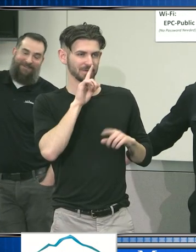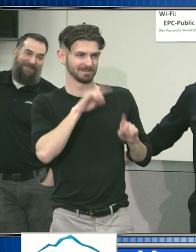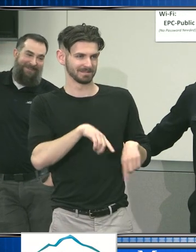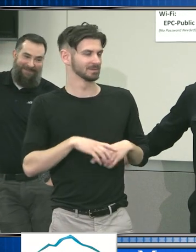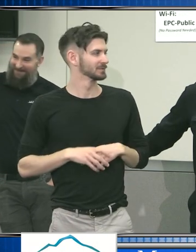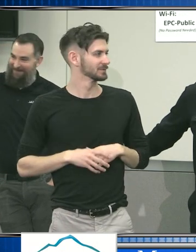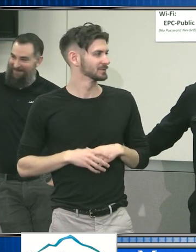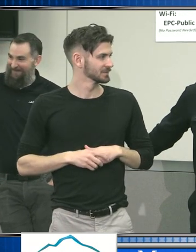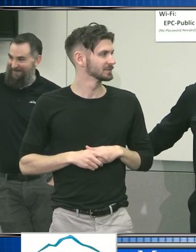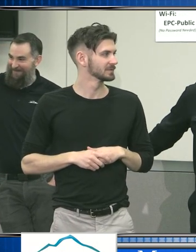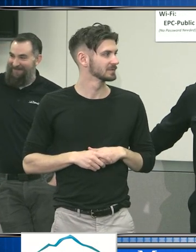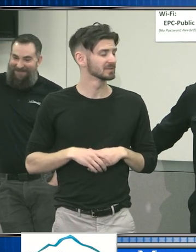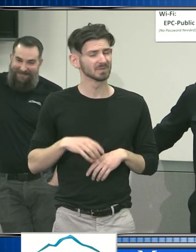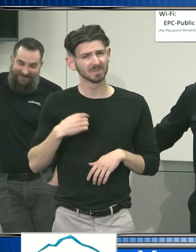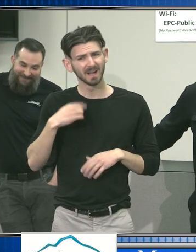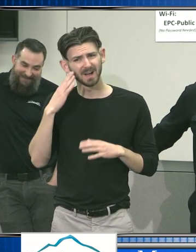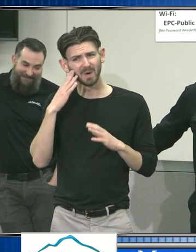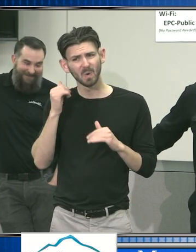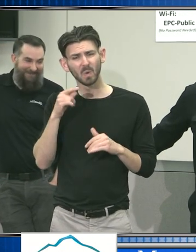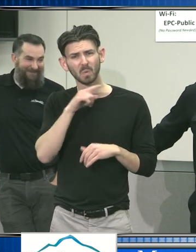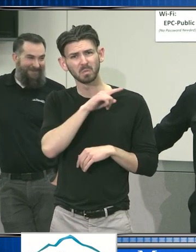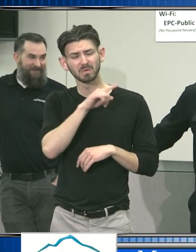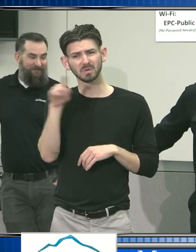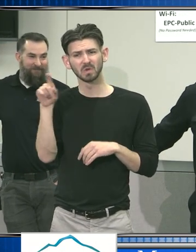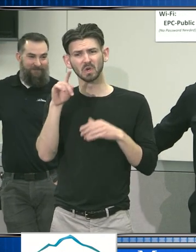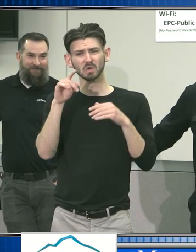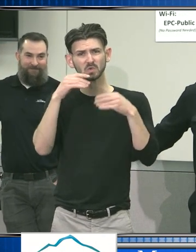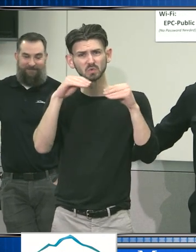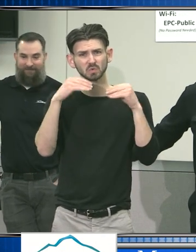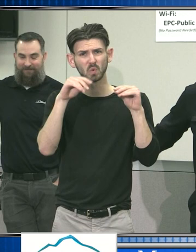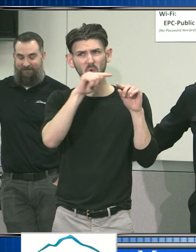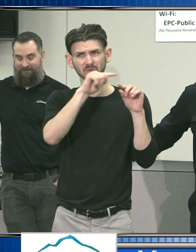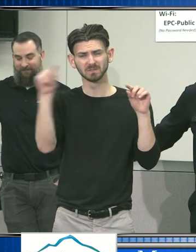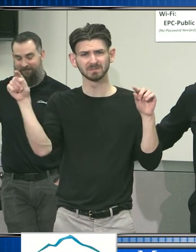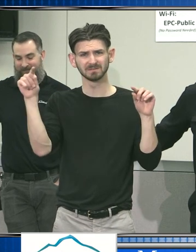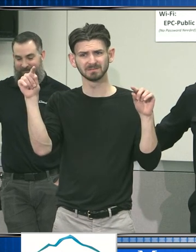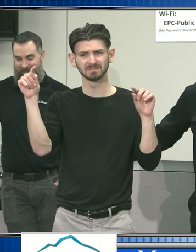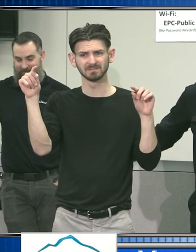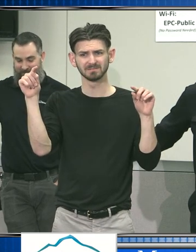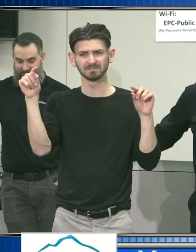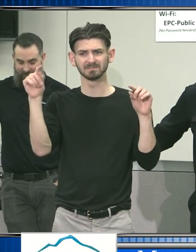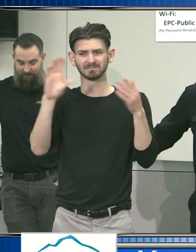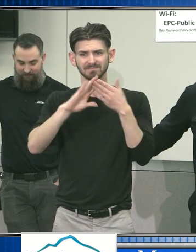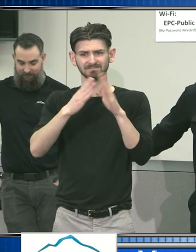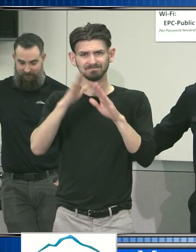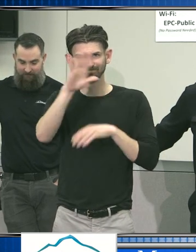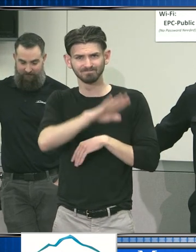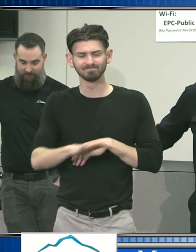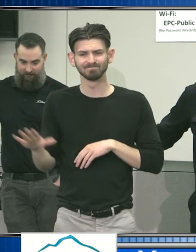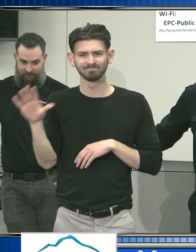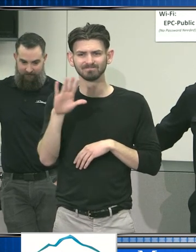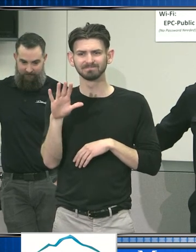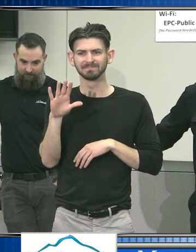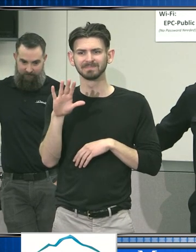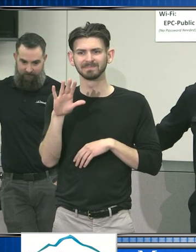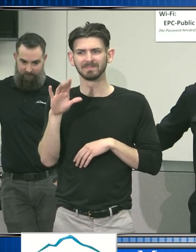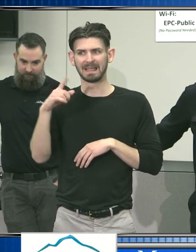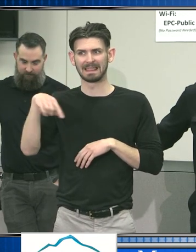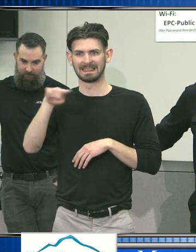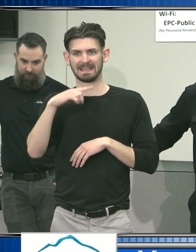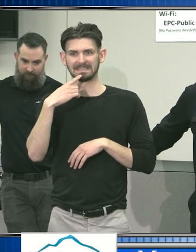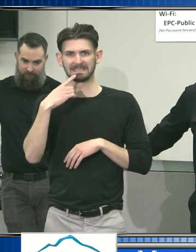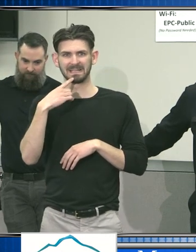stores, I've seen some signage, you know, so many per customer and things like that, and that